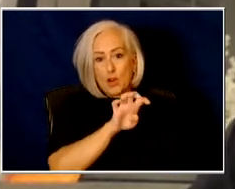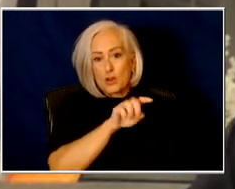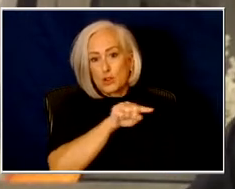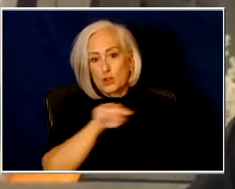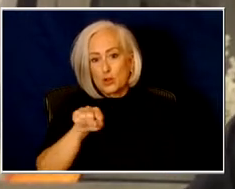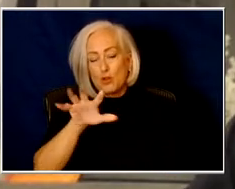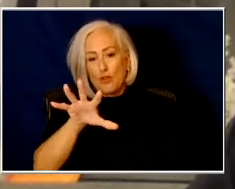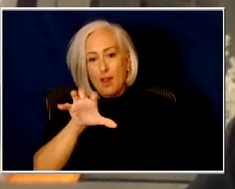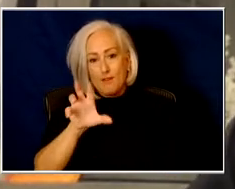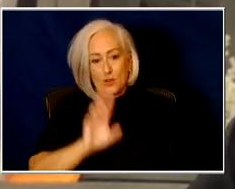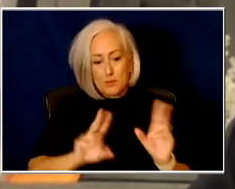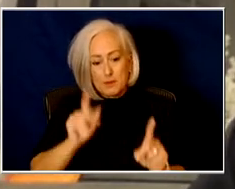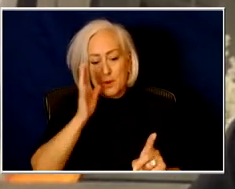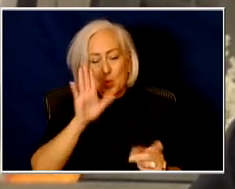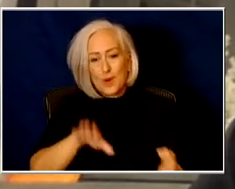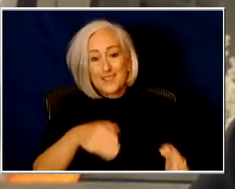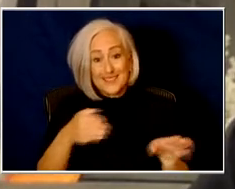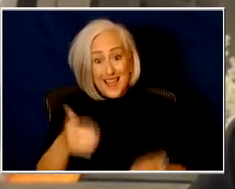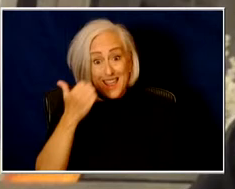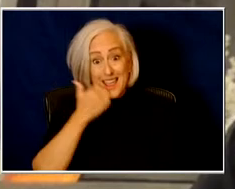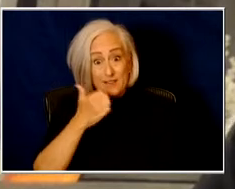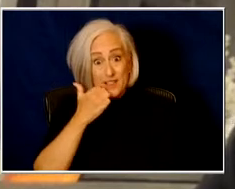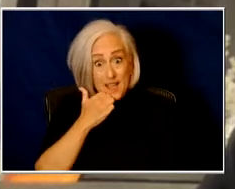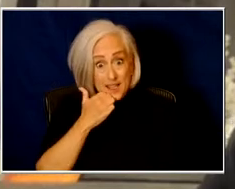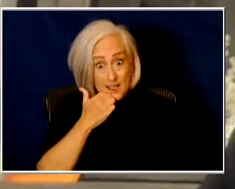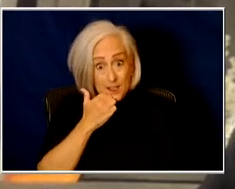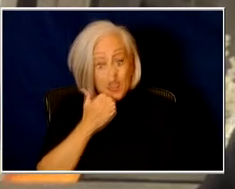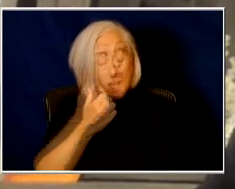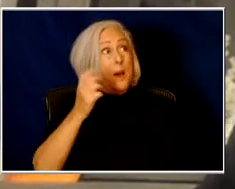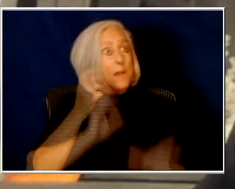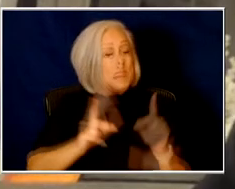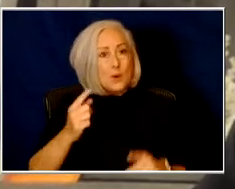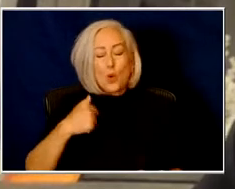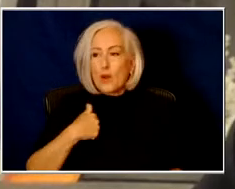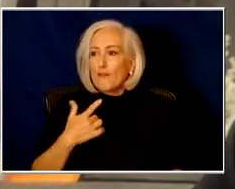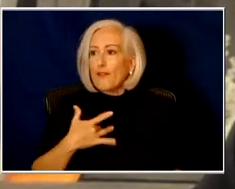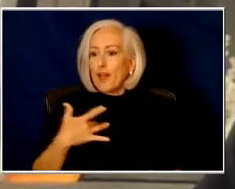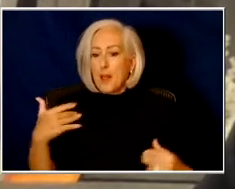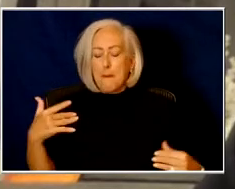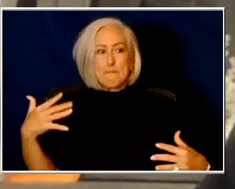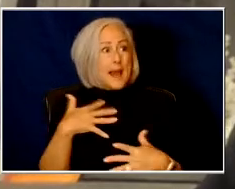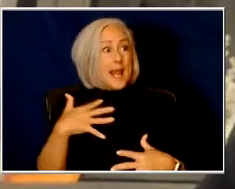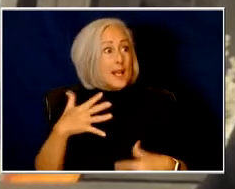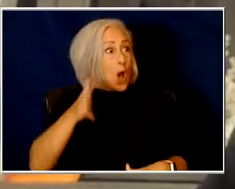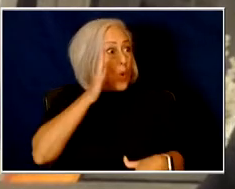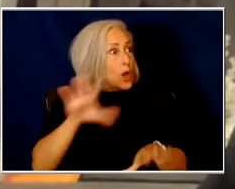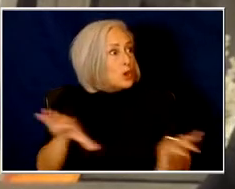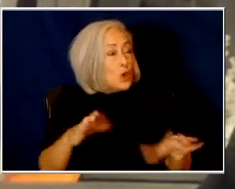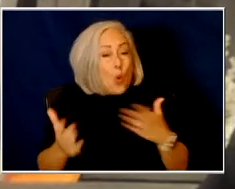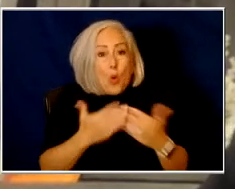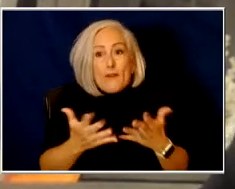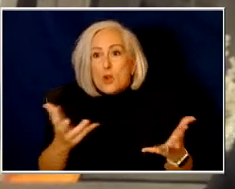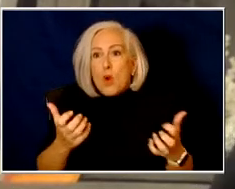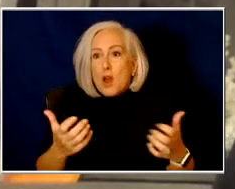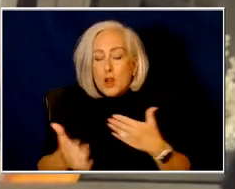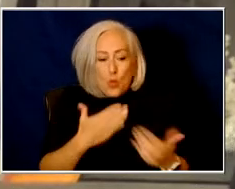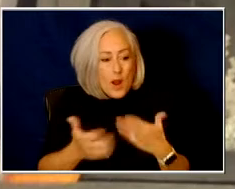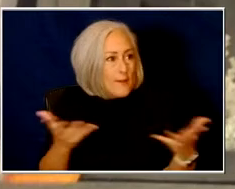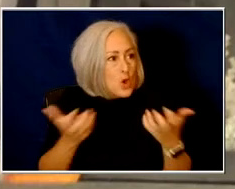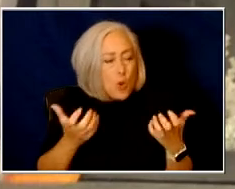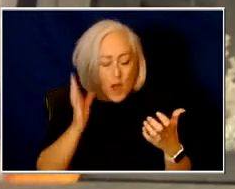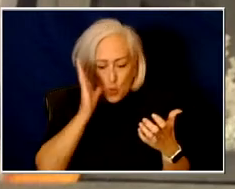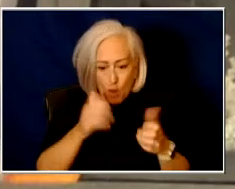manage that imagine the kind of panic that would occur people would be willing to do anything like wear a mask or get a vaccine